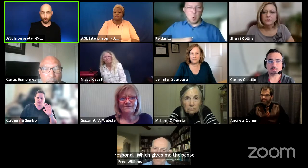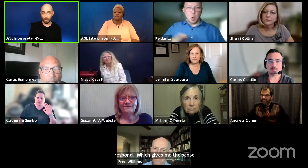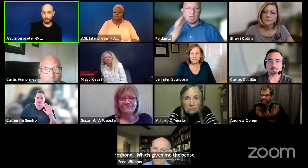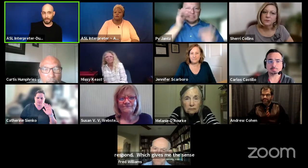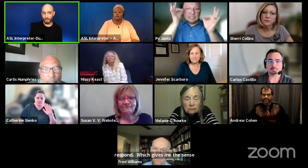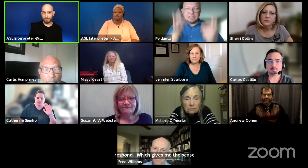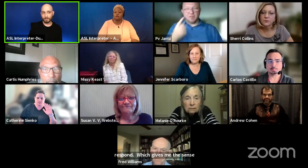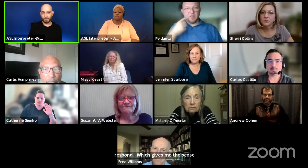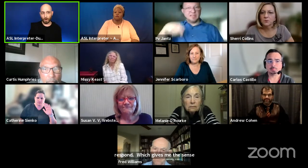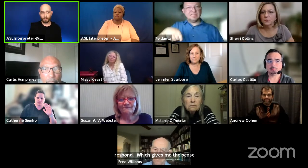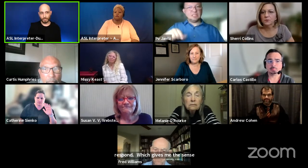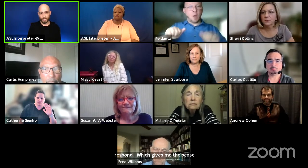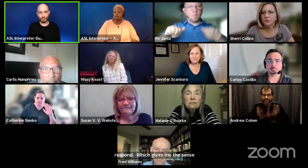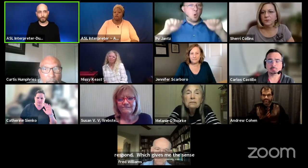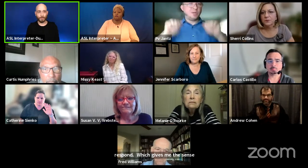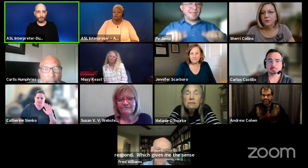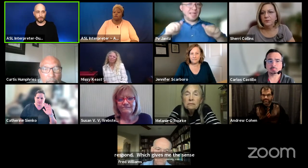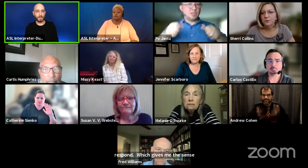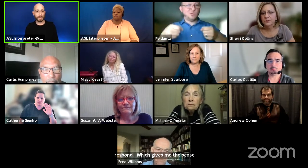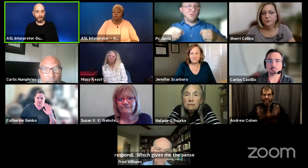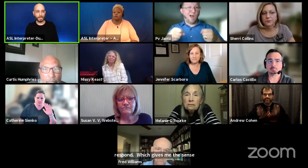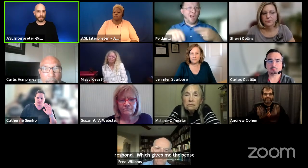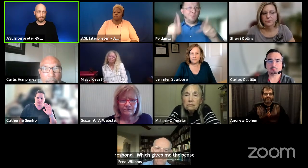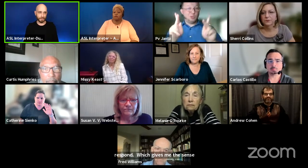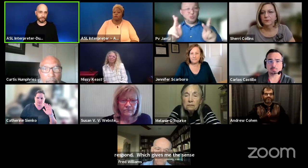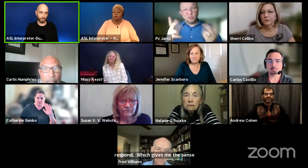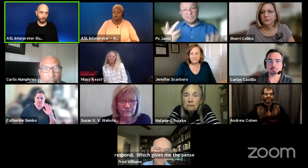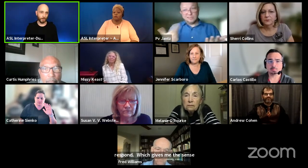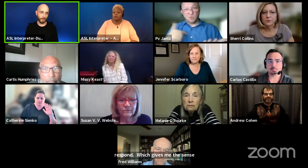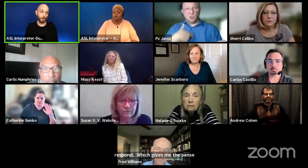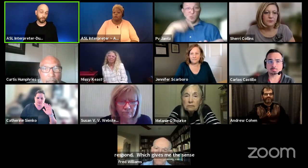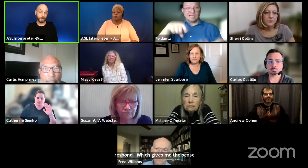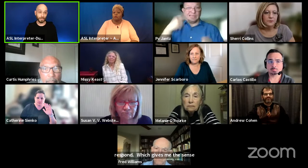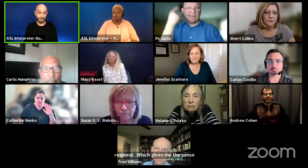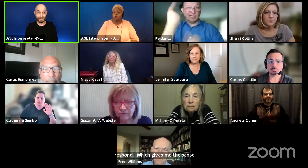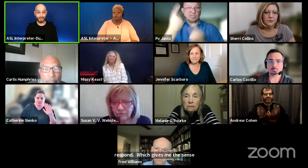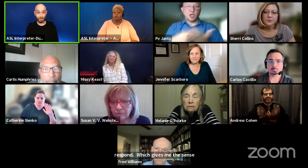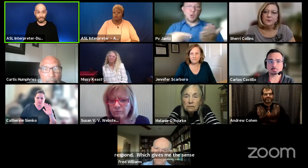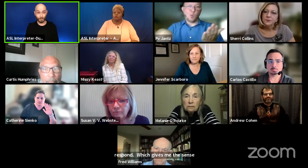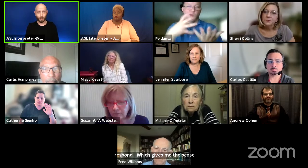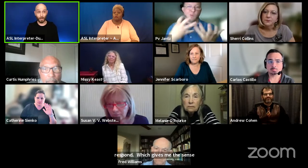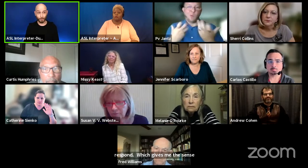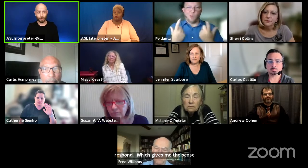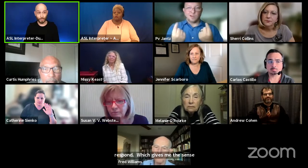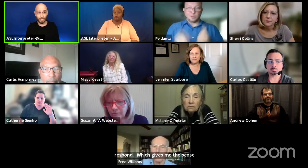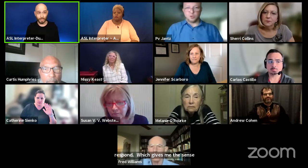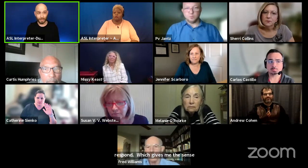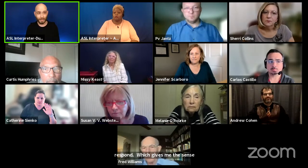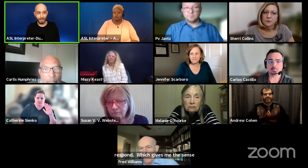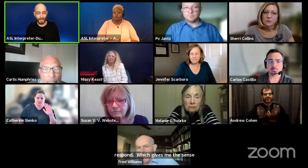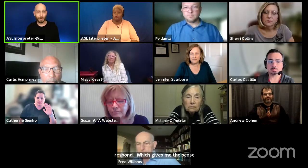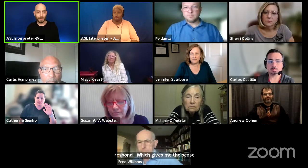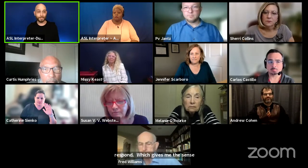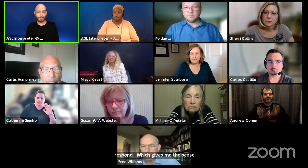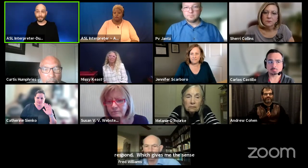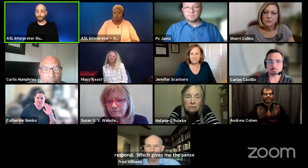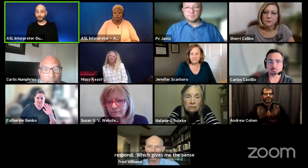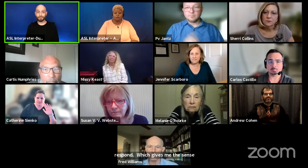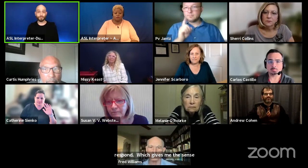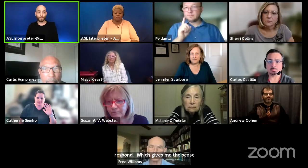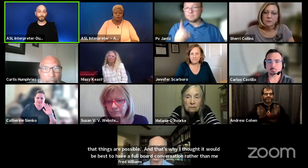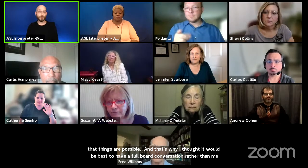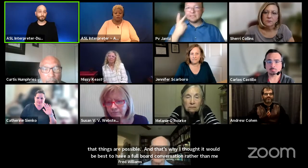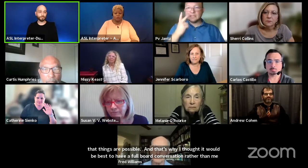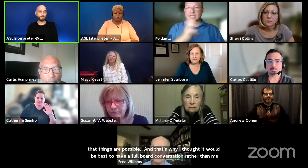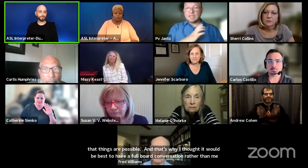full board conversation rather than me making this decision on my own, because this is a potential opportunity and we need to